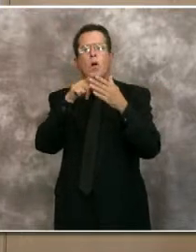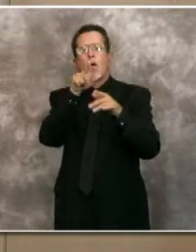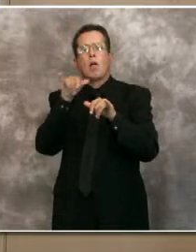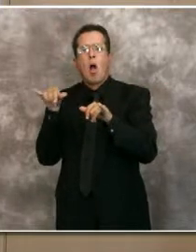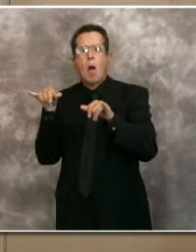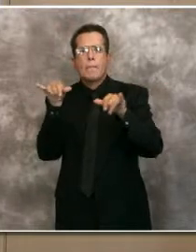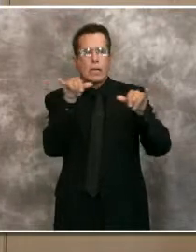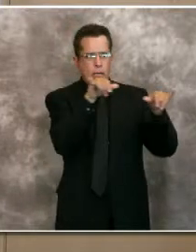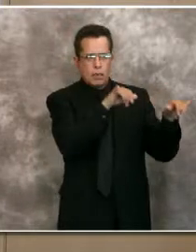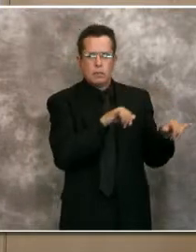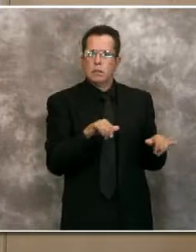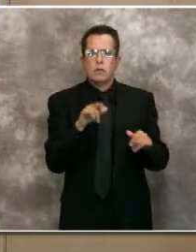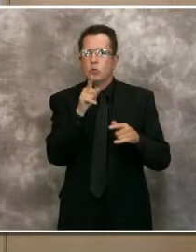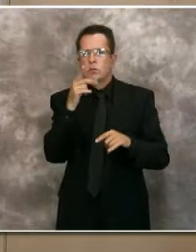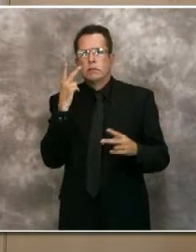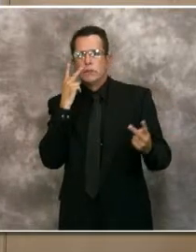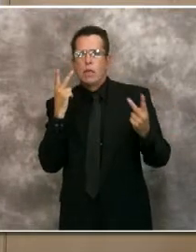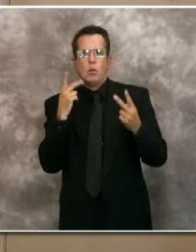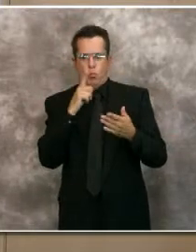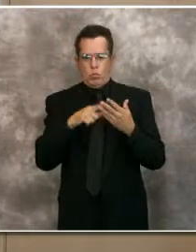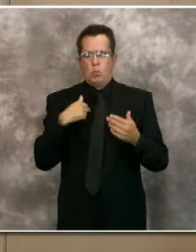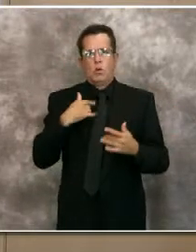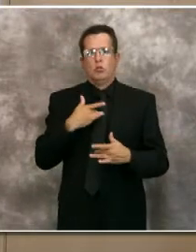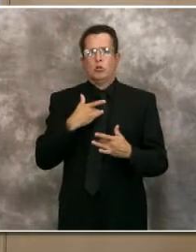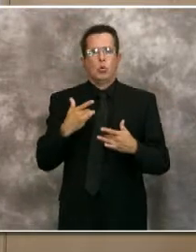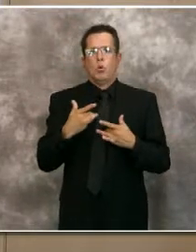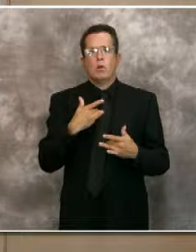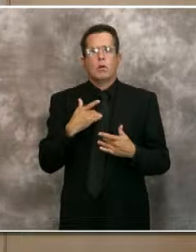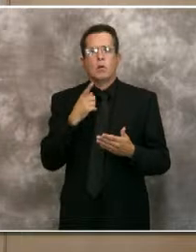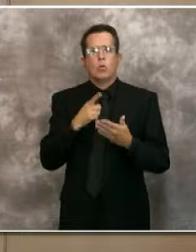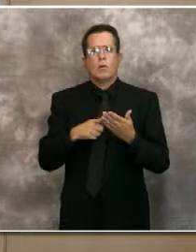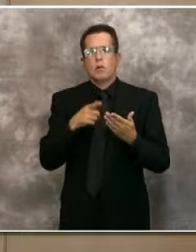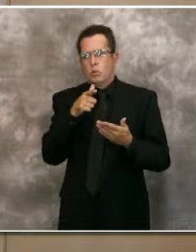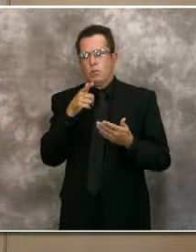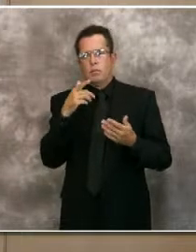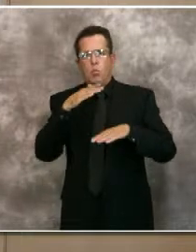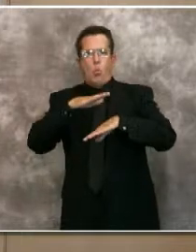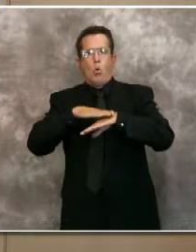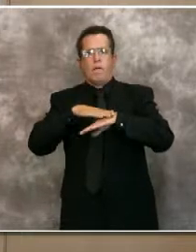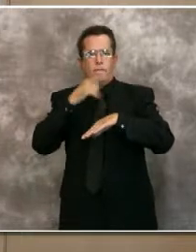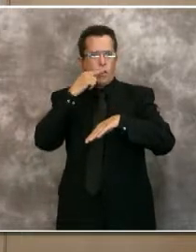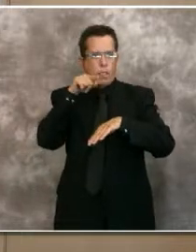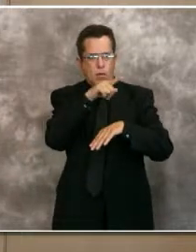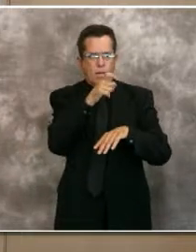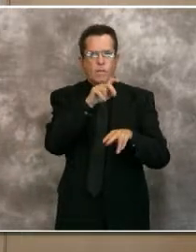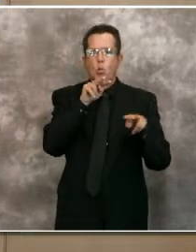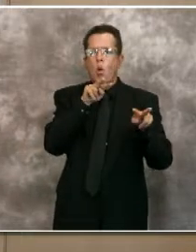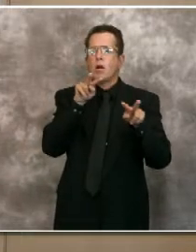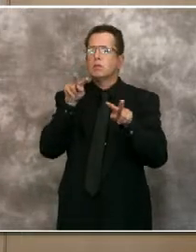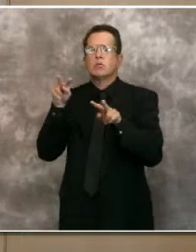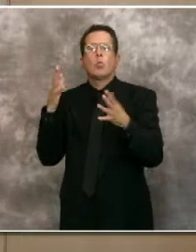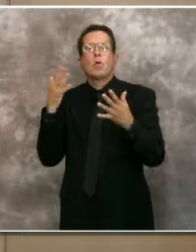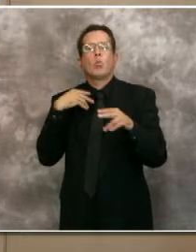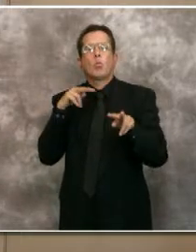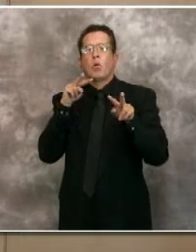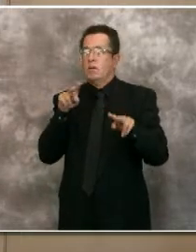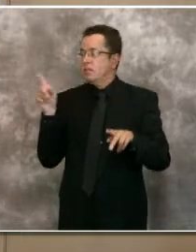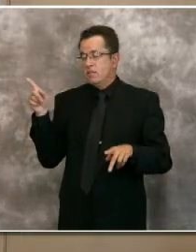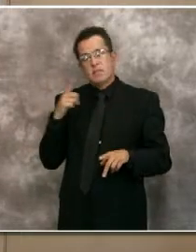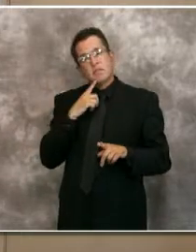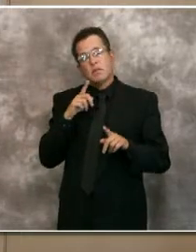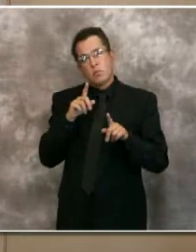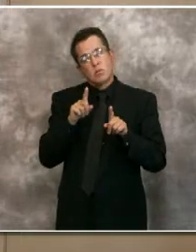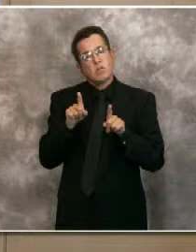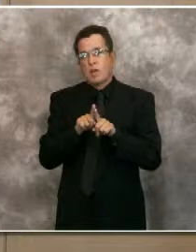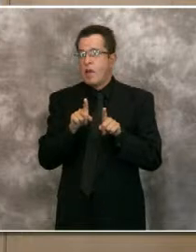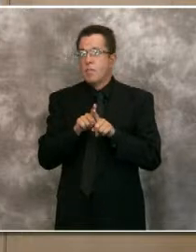routes that people should be most concerned about? What would your message be to them in terms of, guys, watch out for this and this and this? The same thing that we